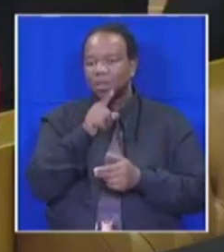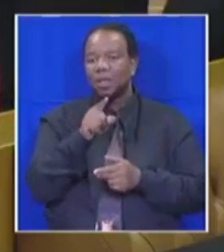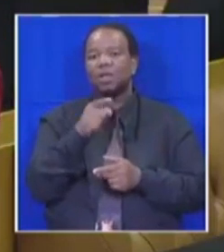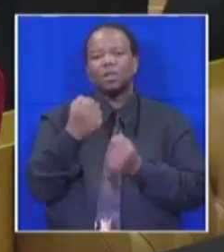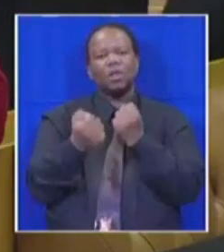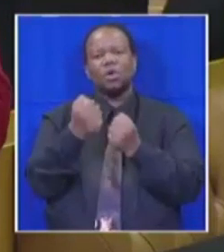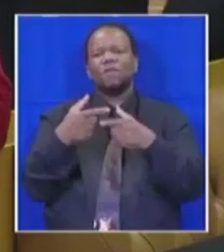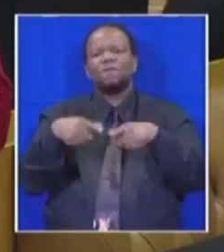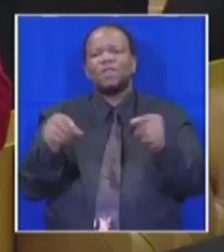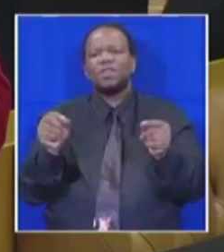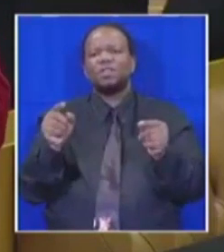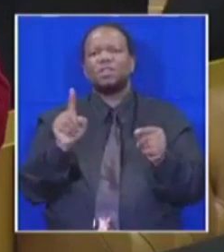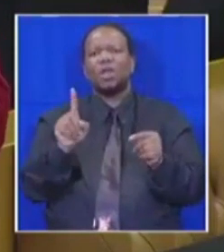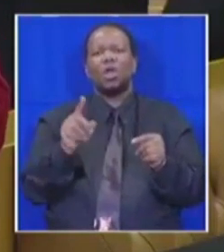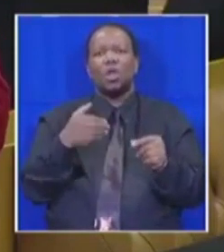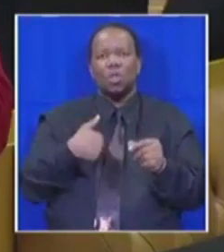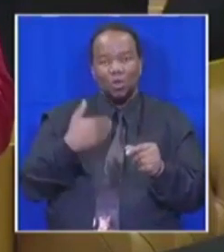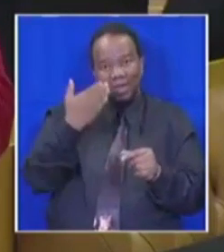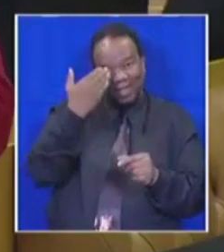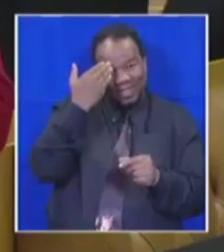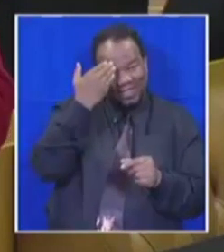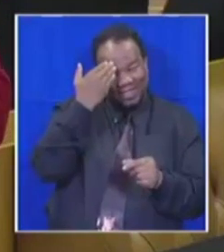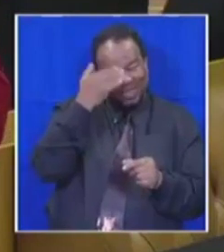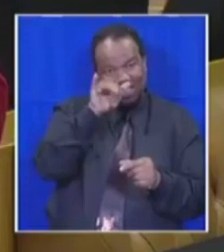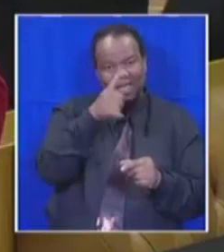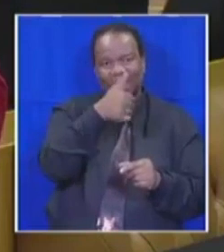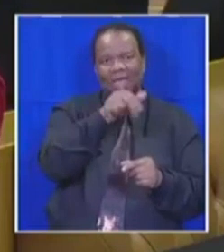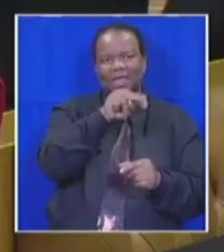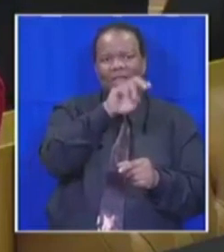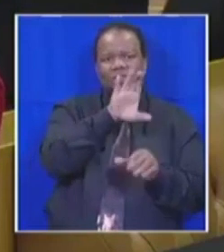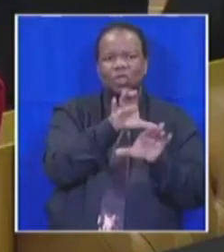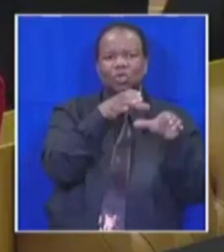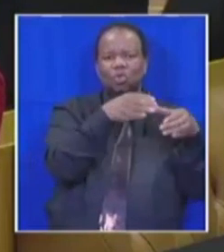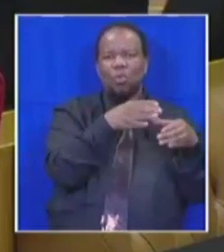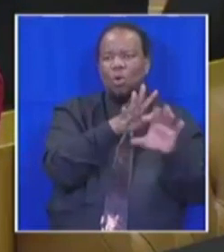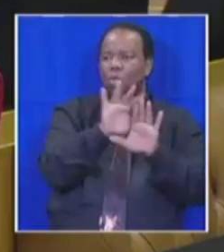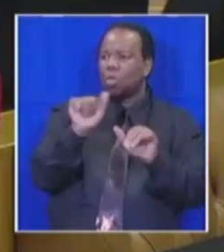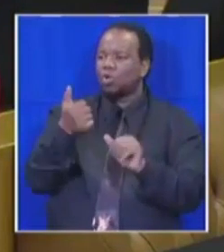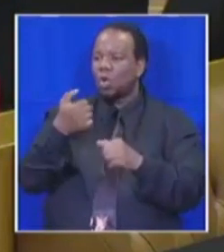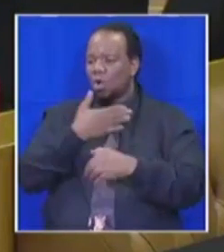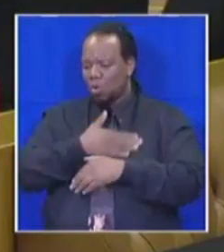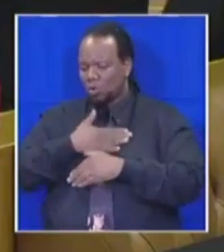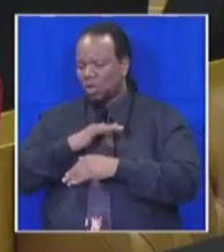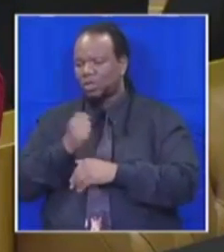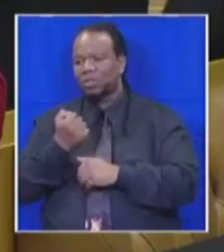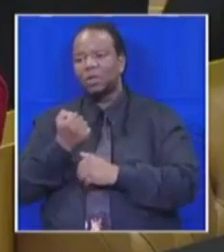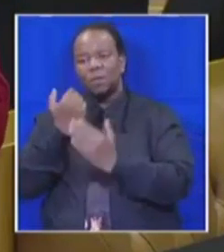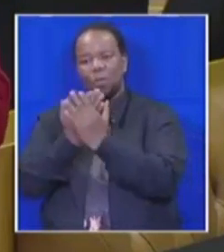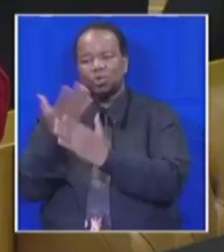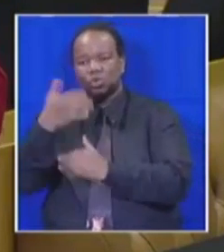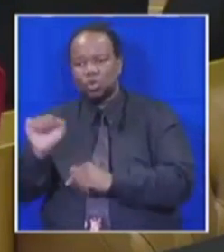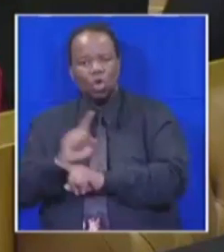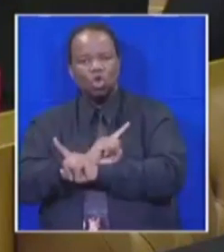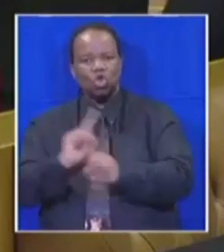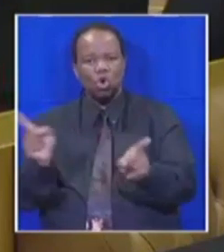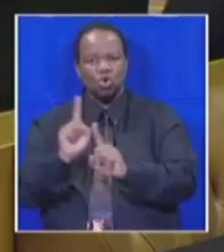narrow thinking of the ANC caucus to just object to a condolences motion in the manner they have done now. Okay, It's not Honorable